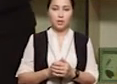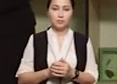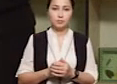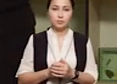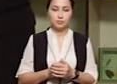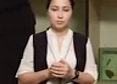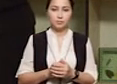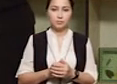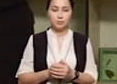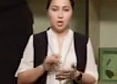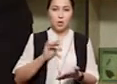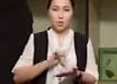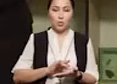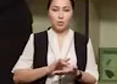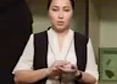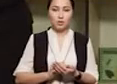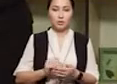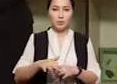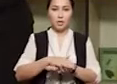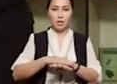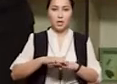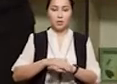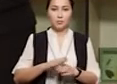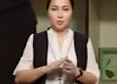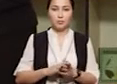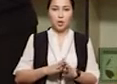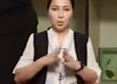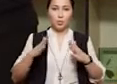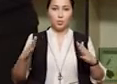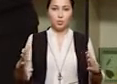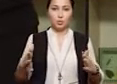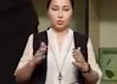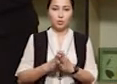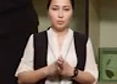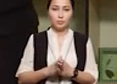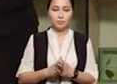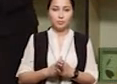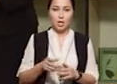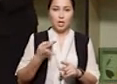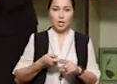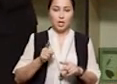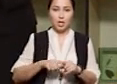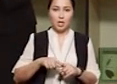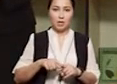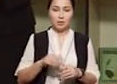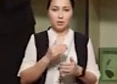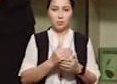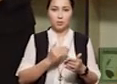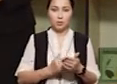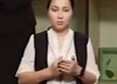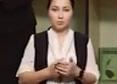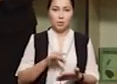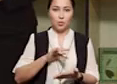bildiradi. O'rta qismroda qatlam qalin ekanligini ko'rish mumkin. Demak, bu qismda